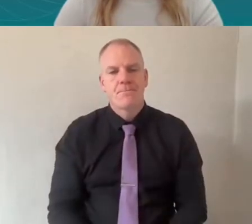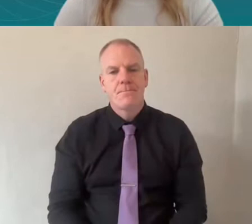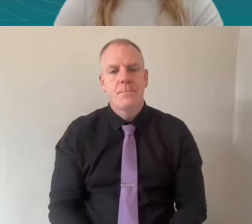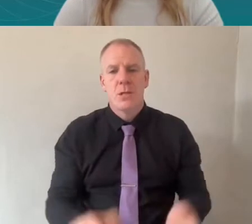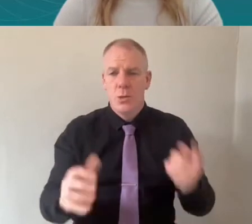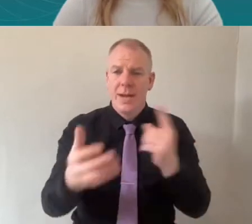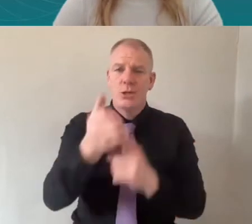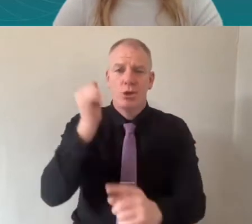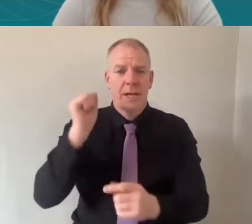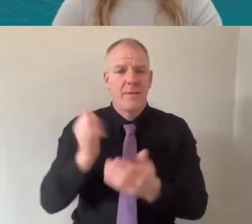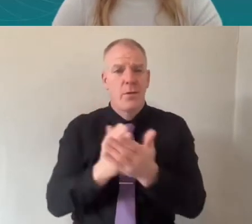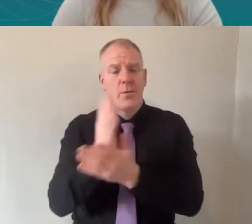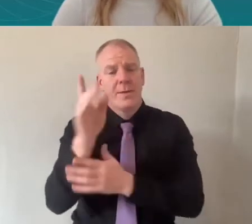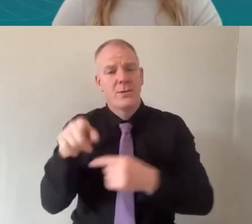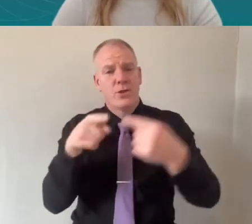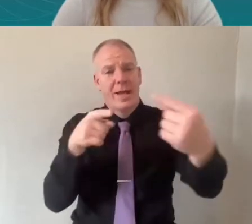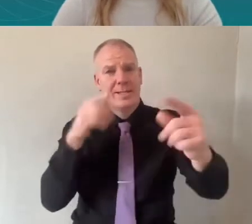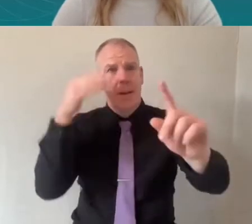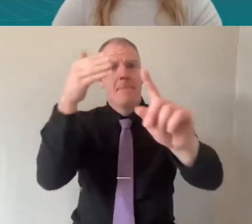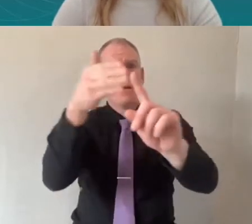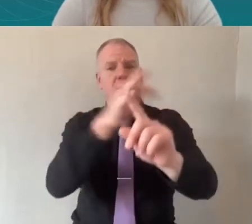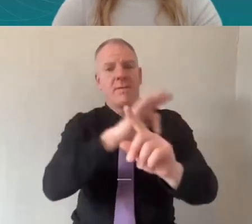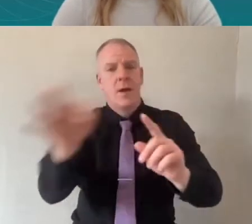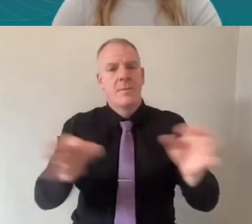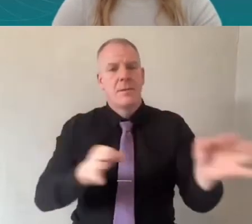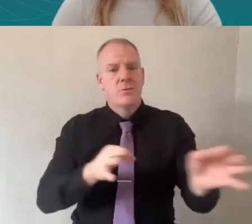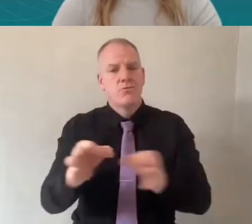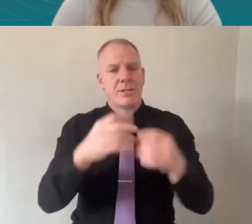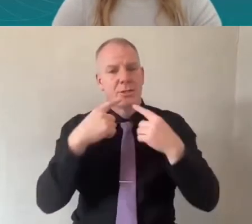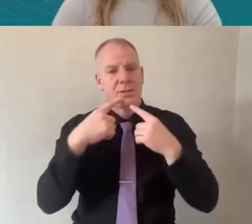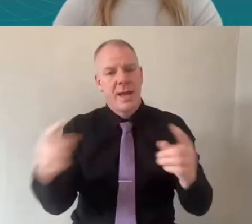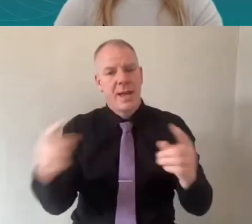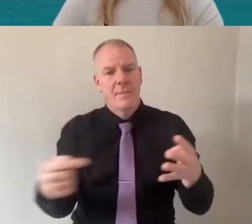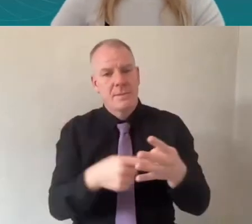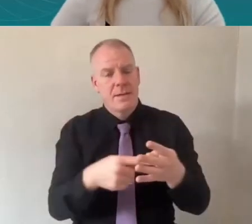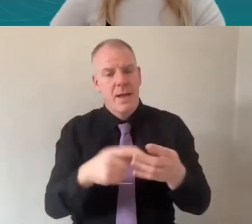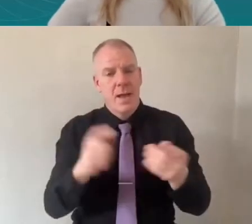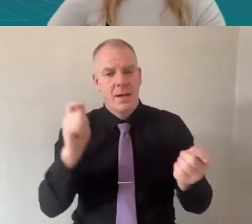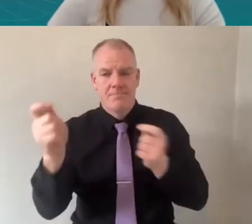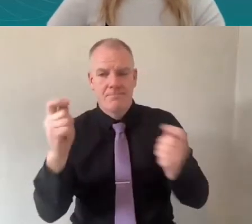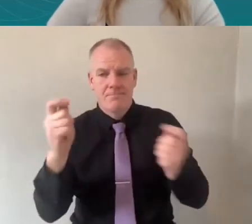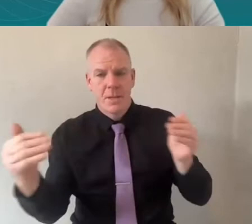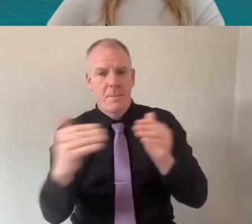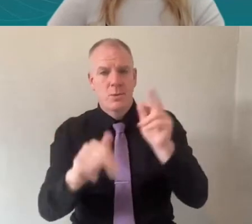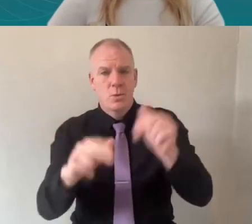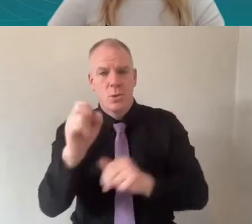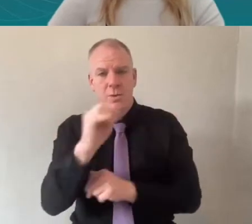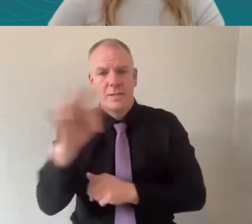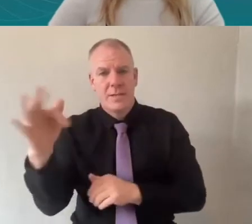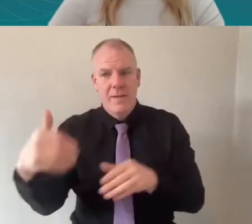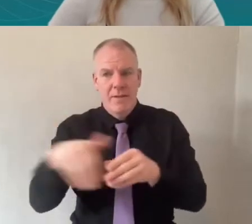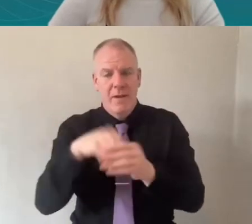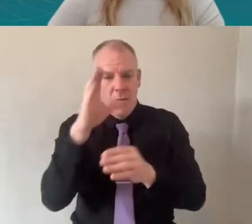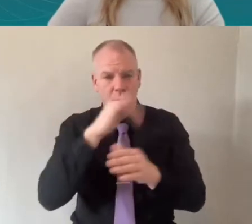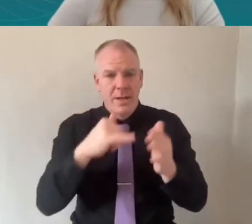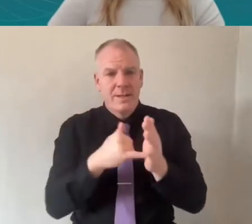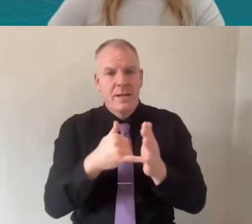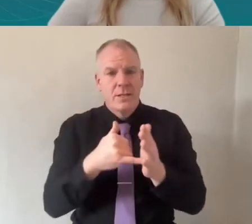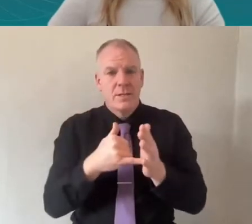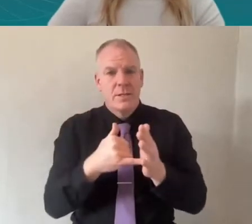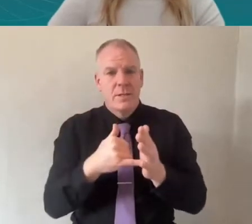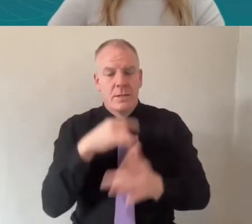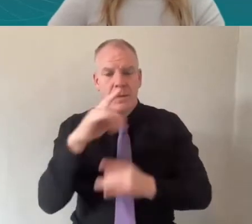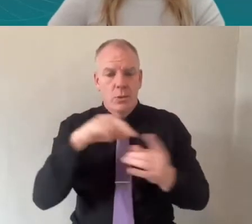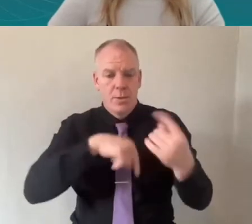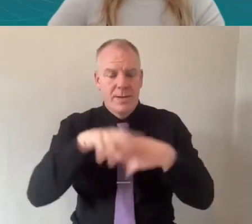deliver on the challenge and ambition contained in the Statement of Strategy and to accommodate the new staff that have joined the organisation to enable